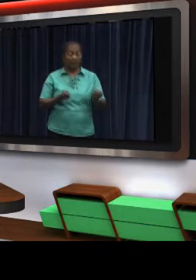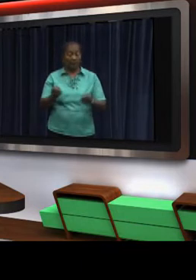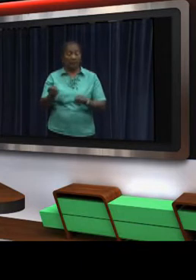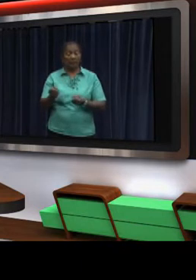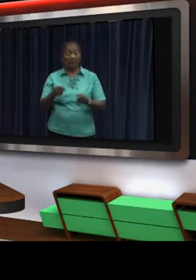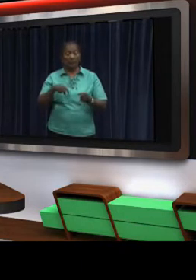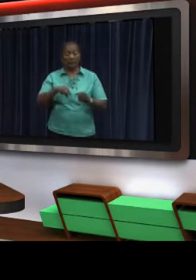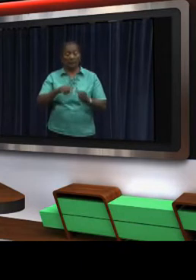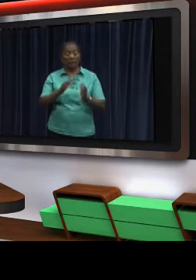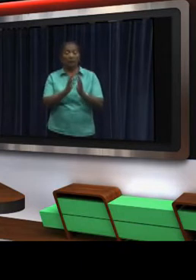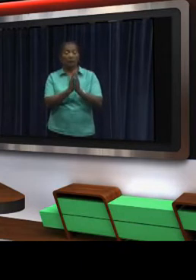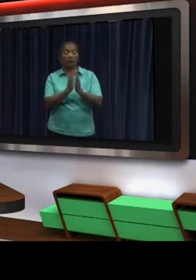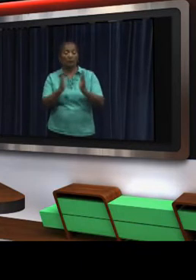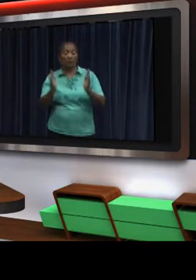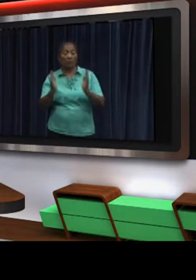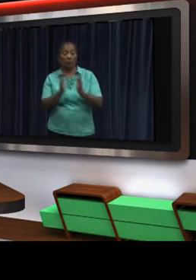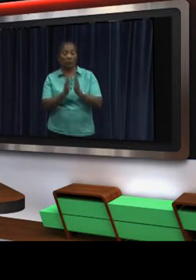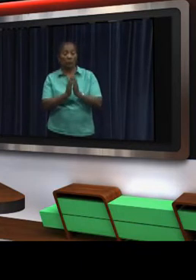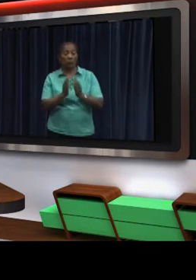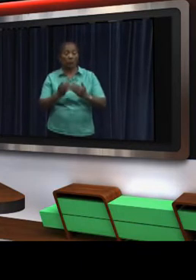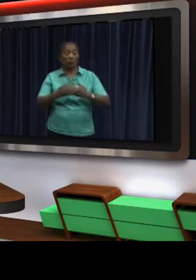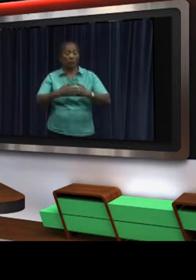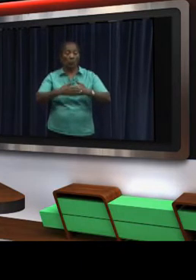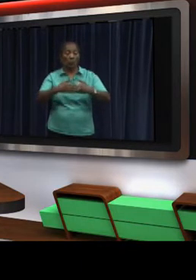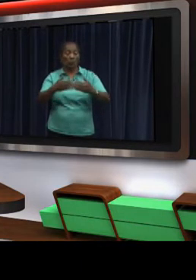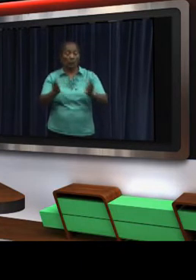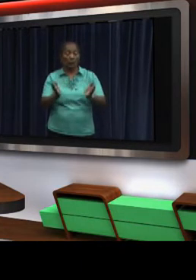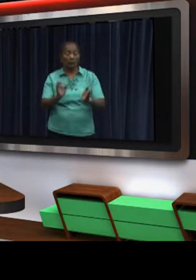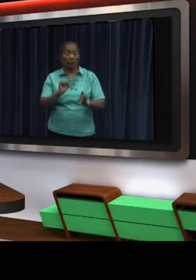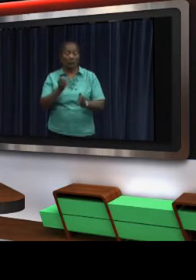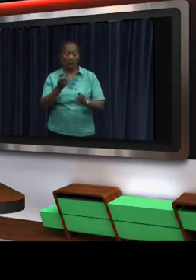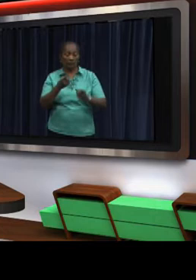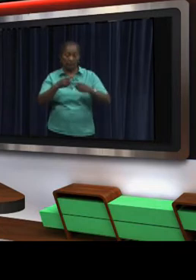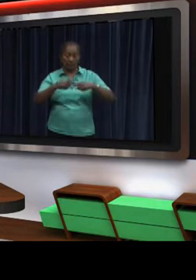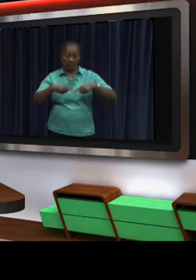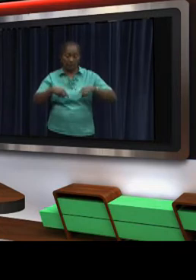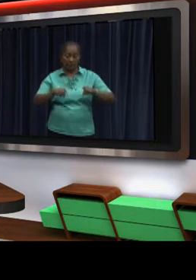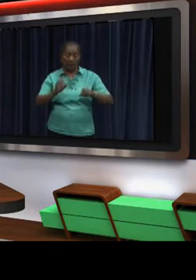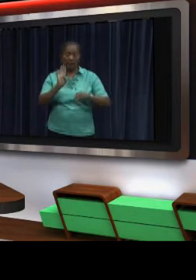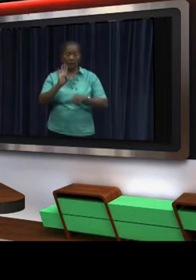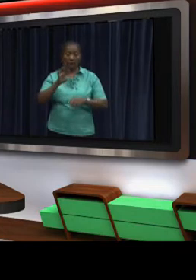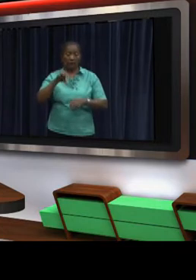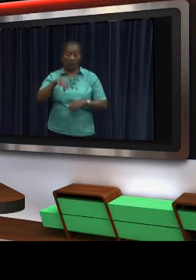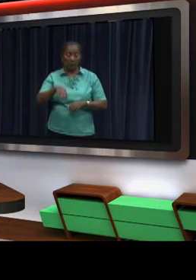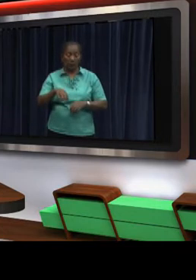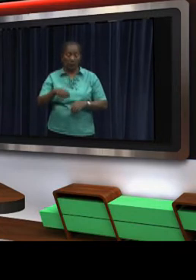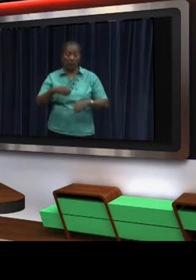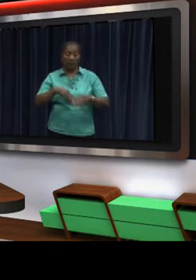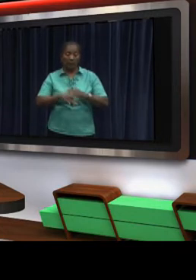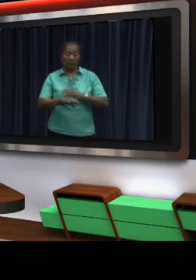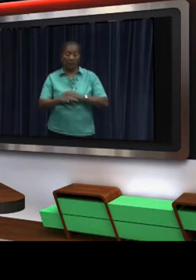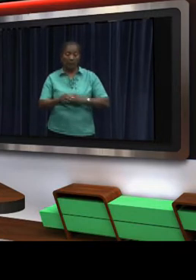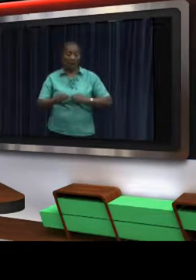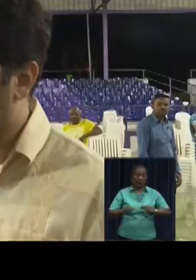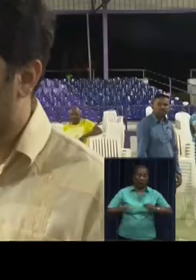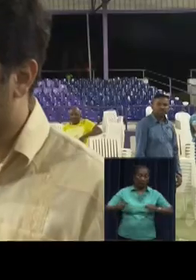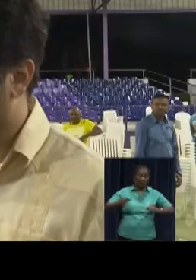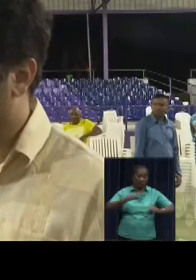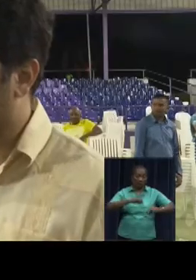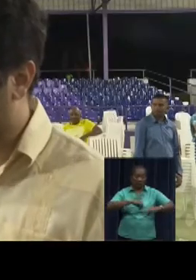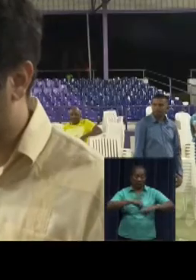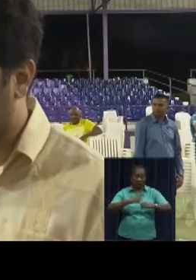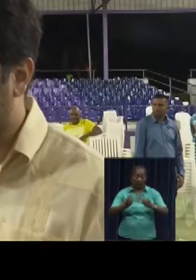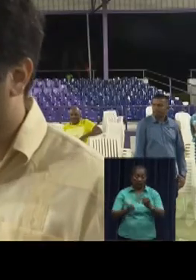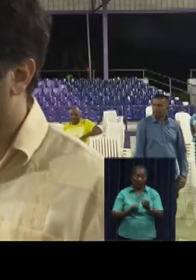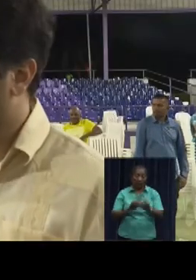have to be implemented. More cutbacks in government spending is not an option for the Vice President. He